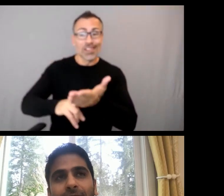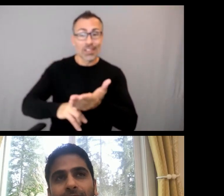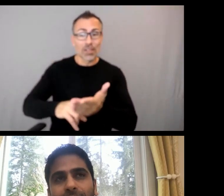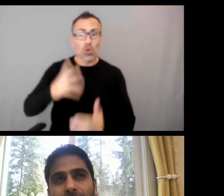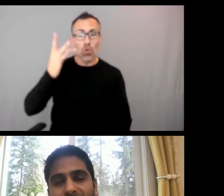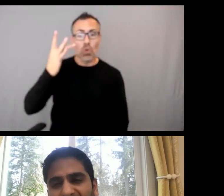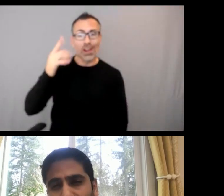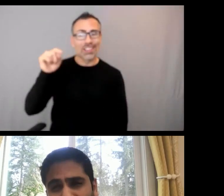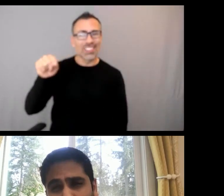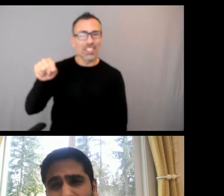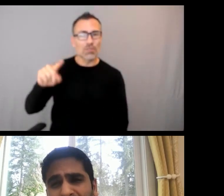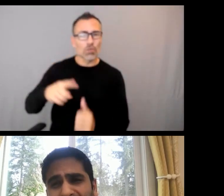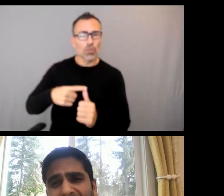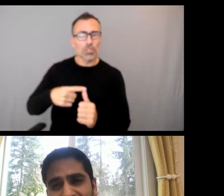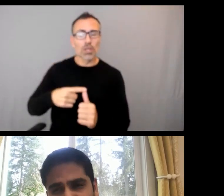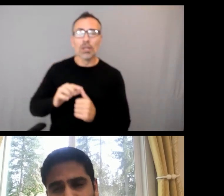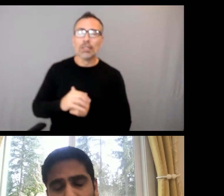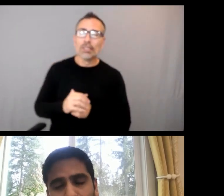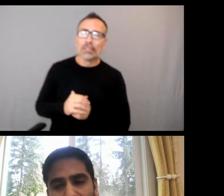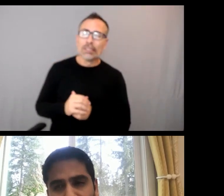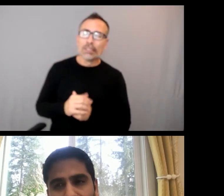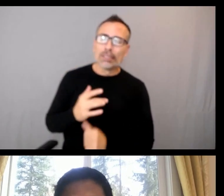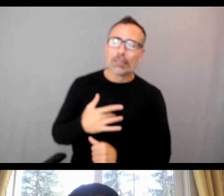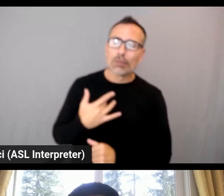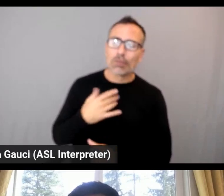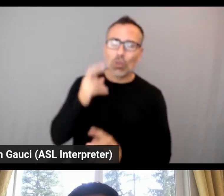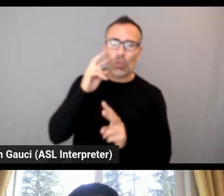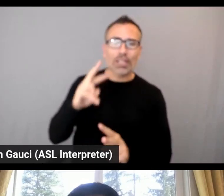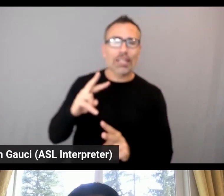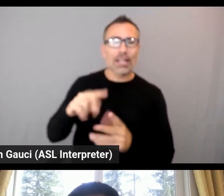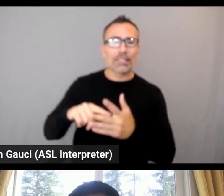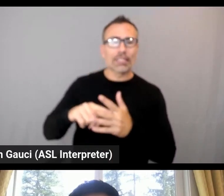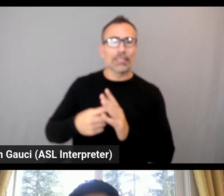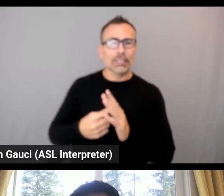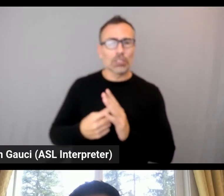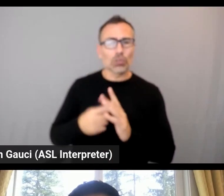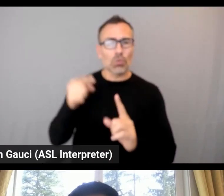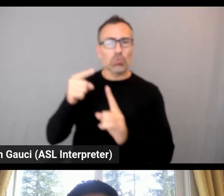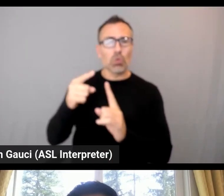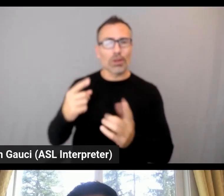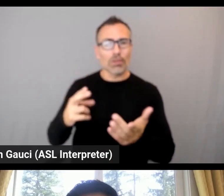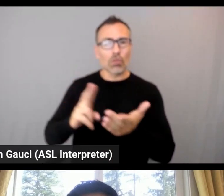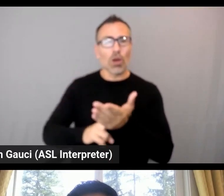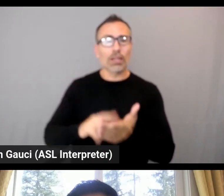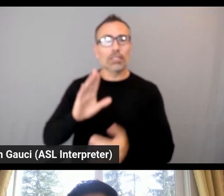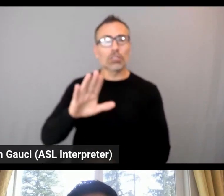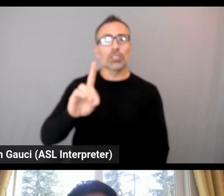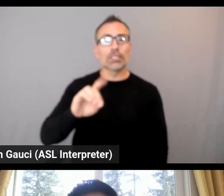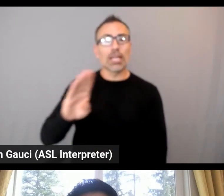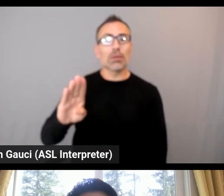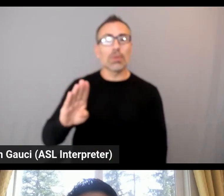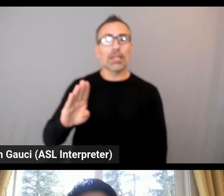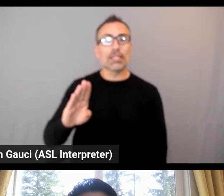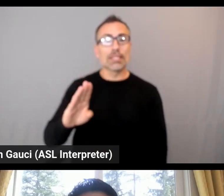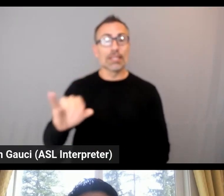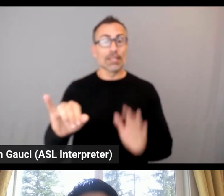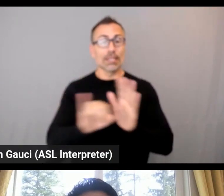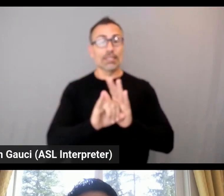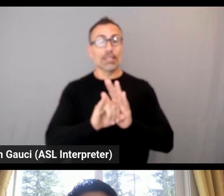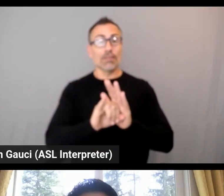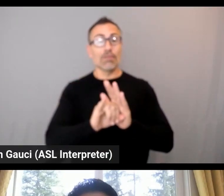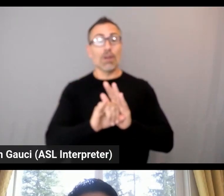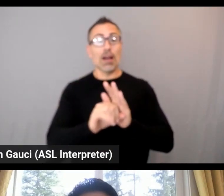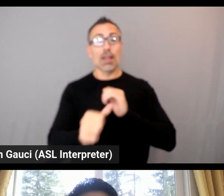feel that by looking at the initial point of login to your database and identifying threats there, we can